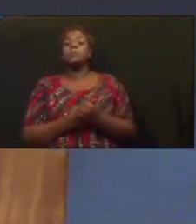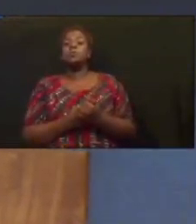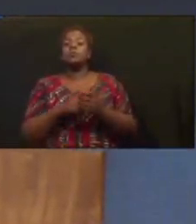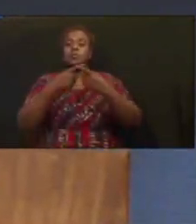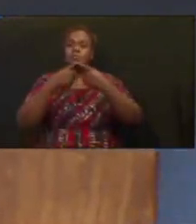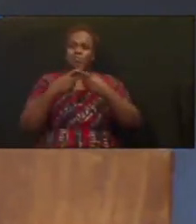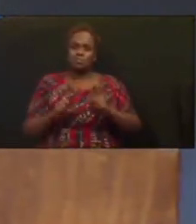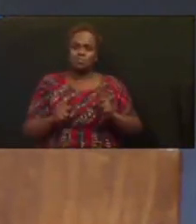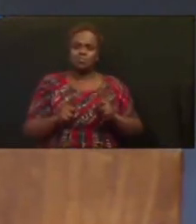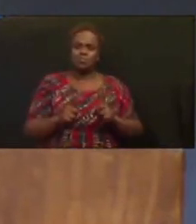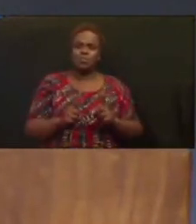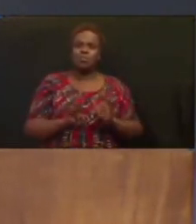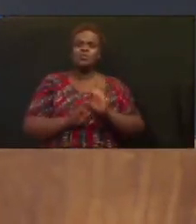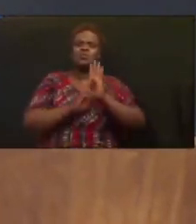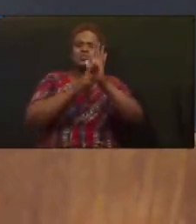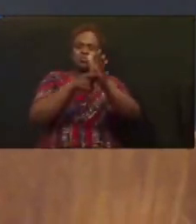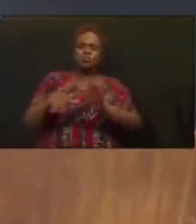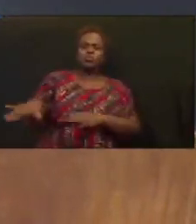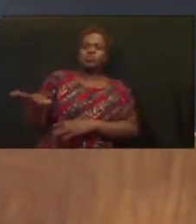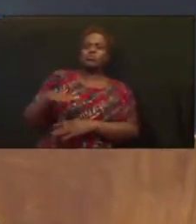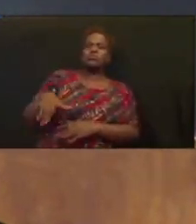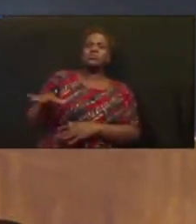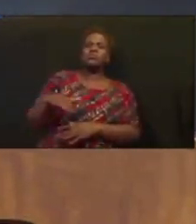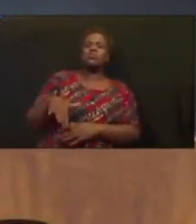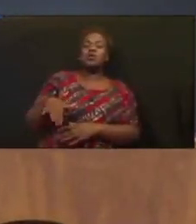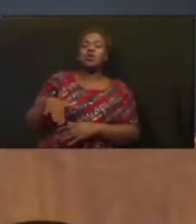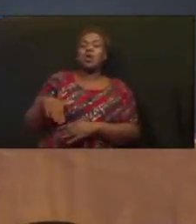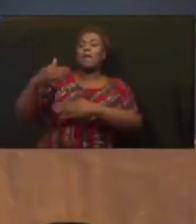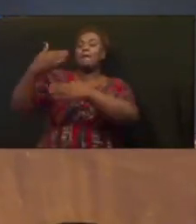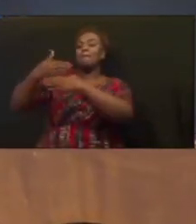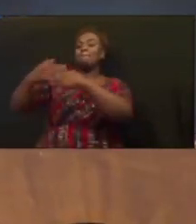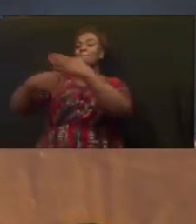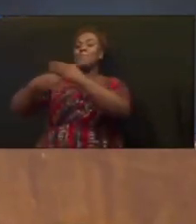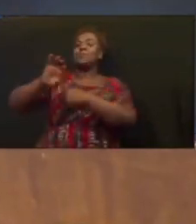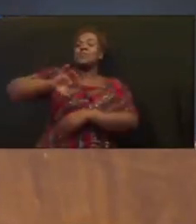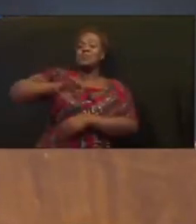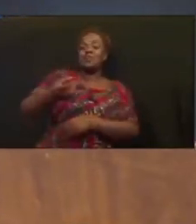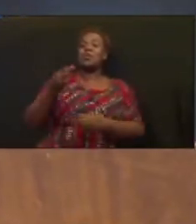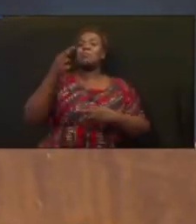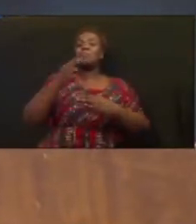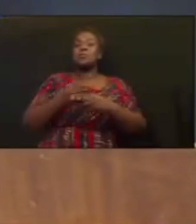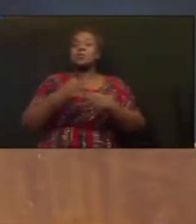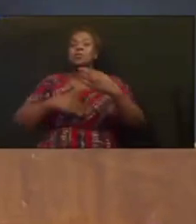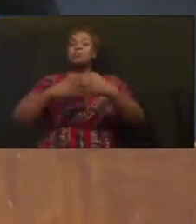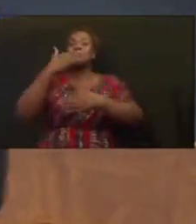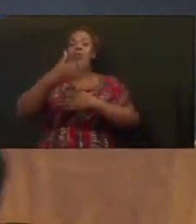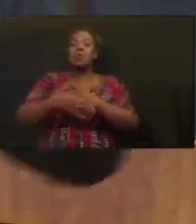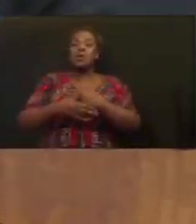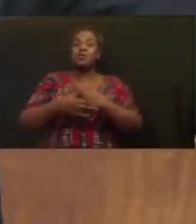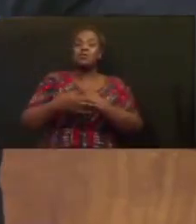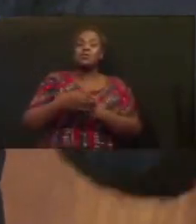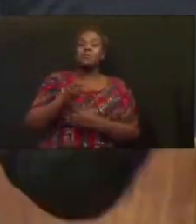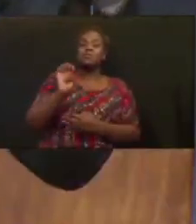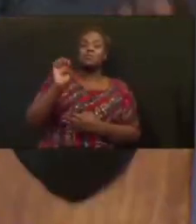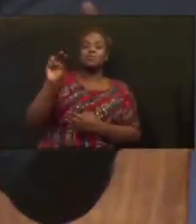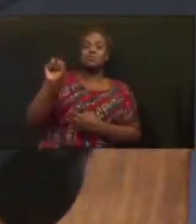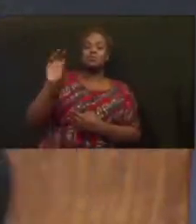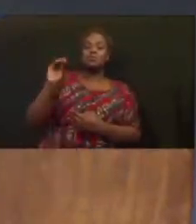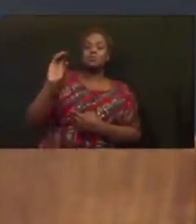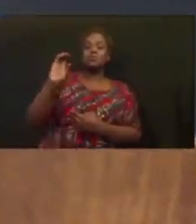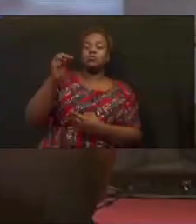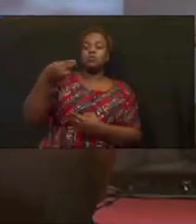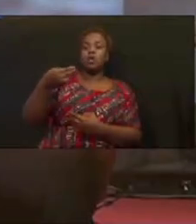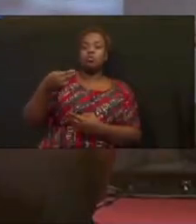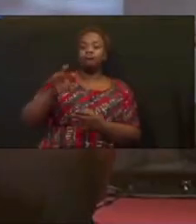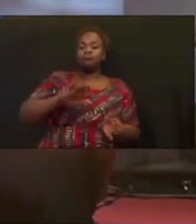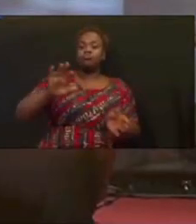dominion, territorial is concerned, he built a city and named it after his son Enoch. The second person to build a city